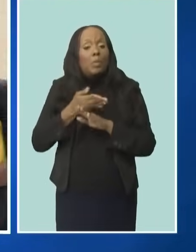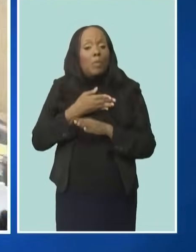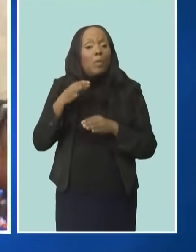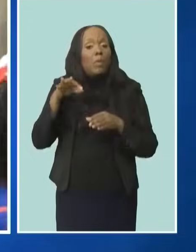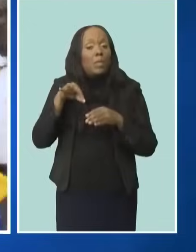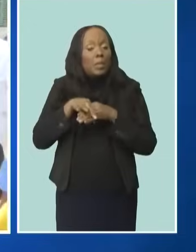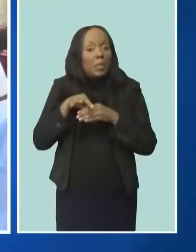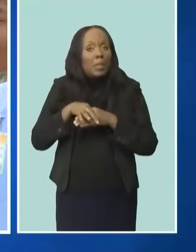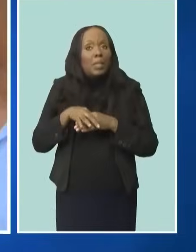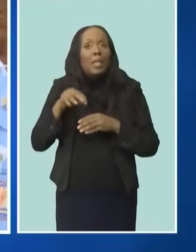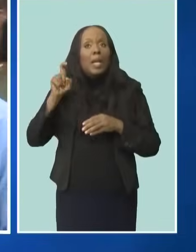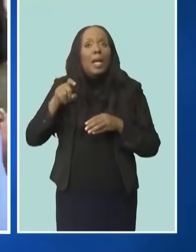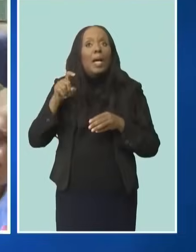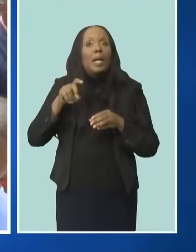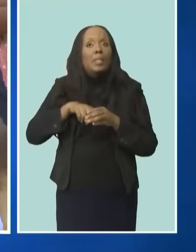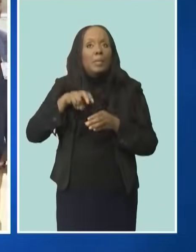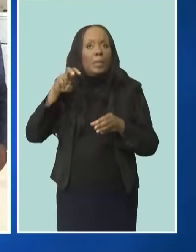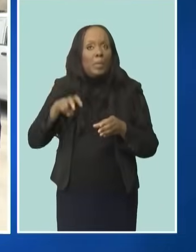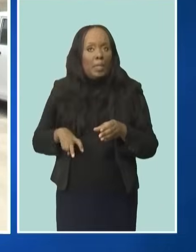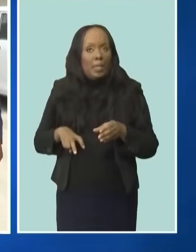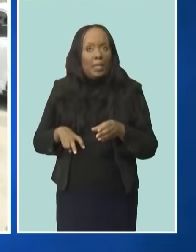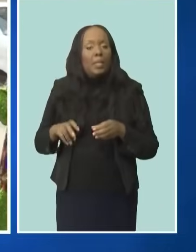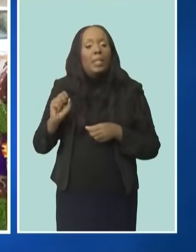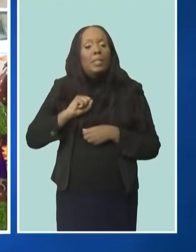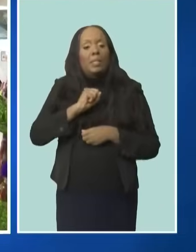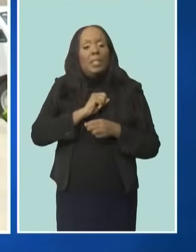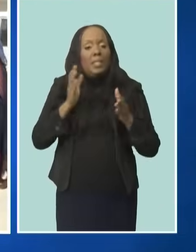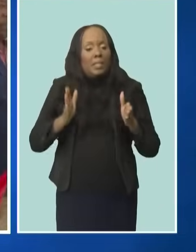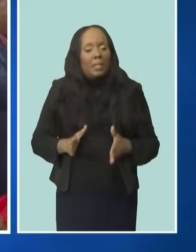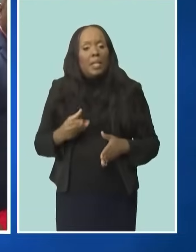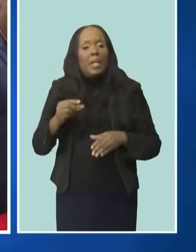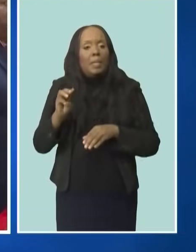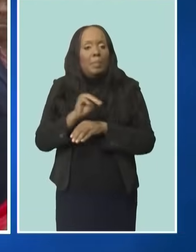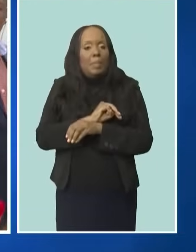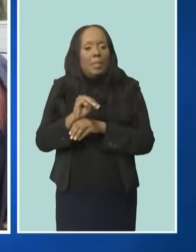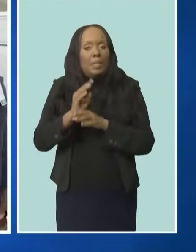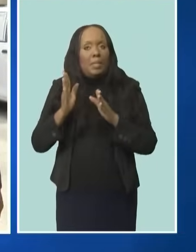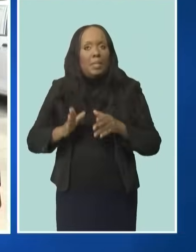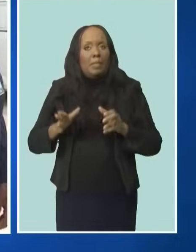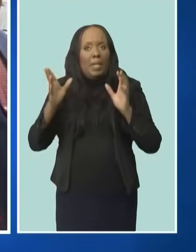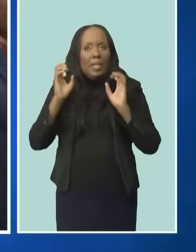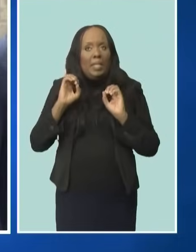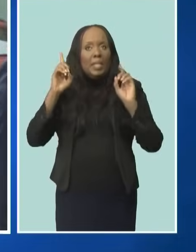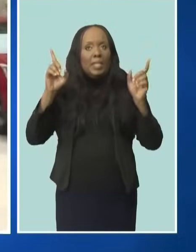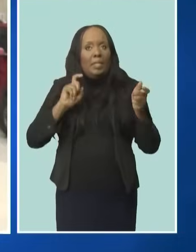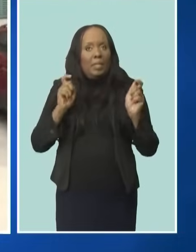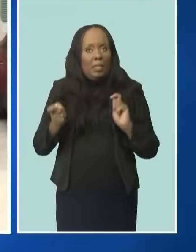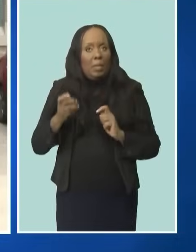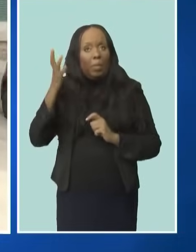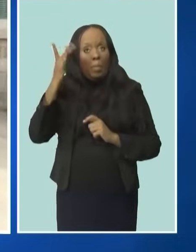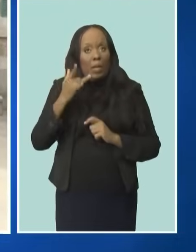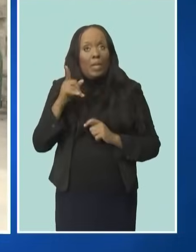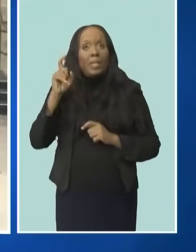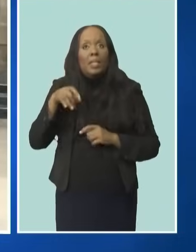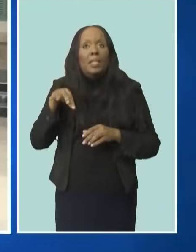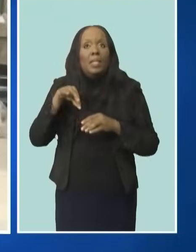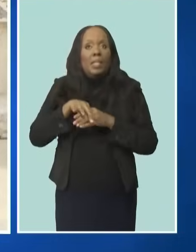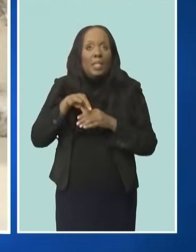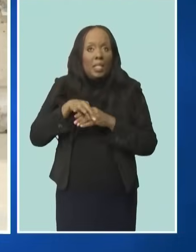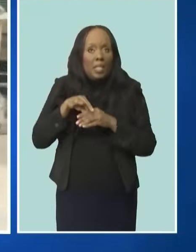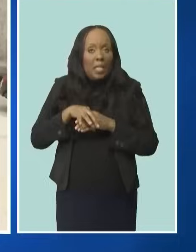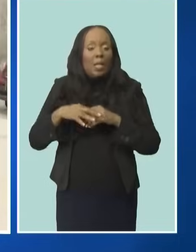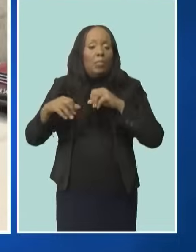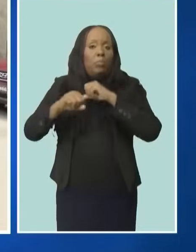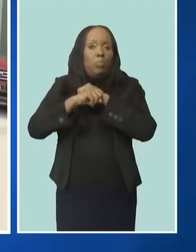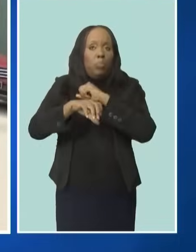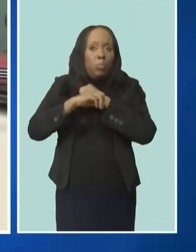resigned from his post as Senator and Minister of Educational Transformation to allow him to contest the seat through a rigorous